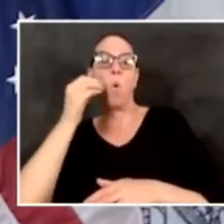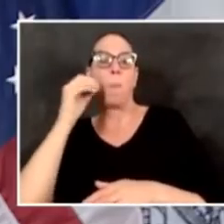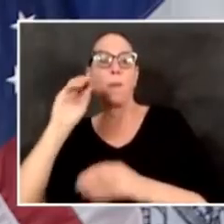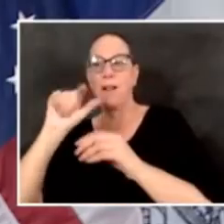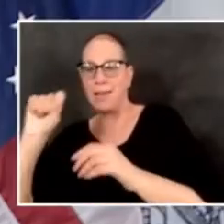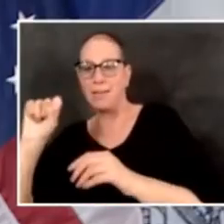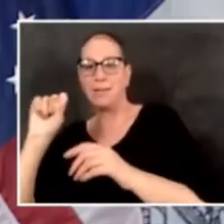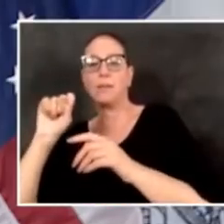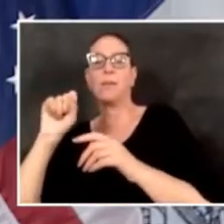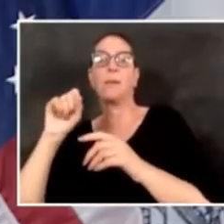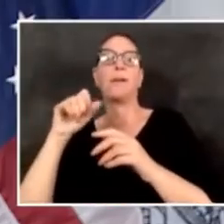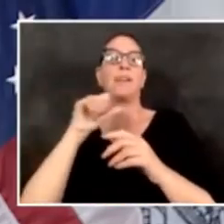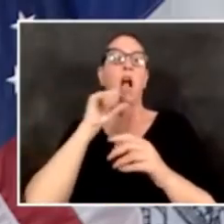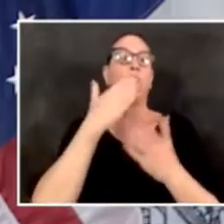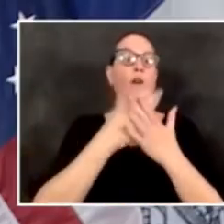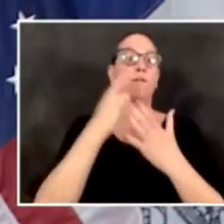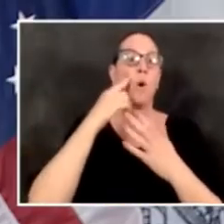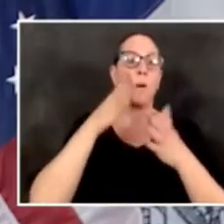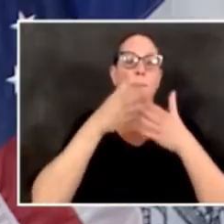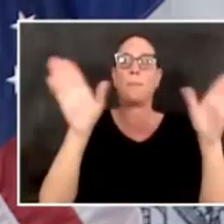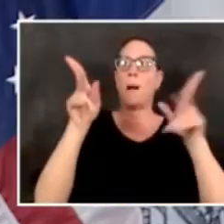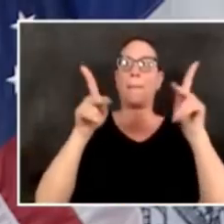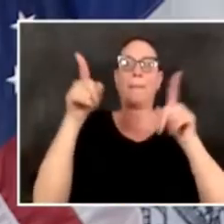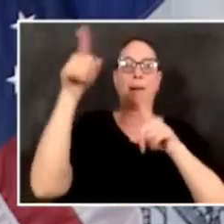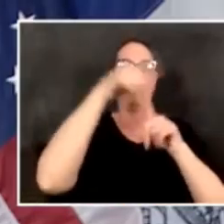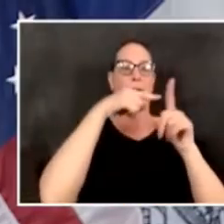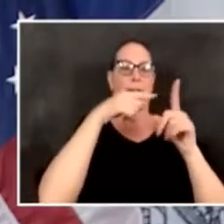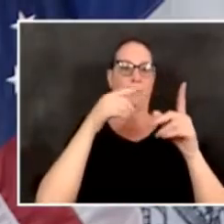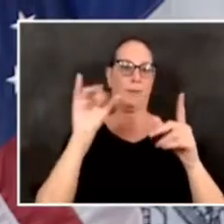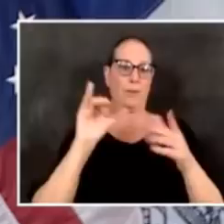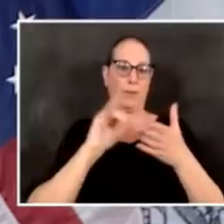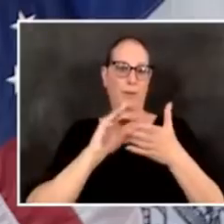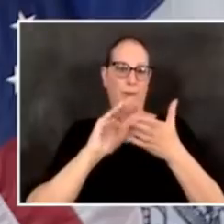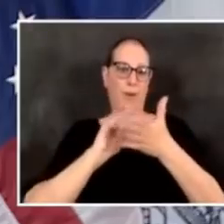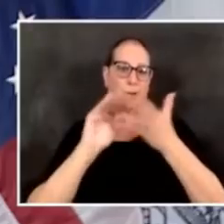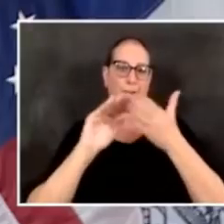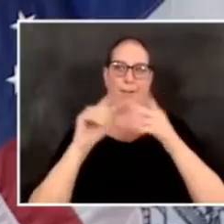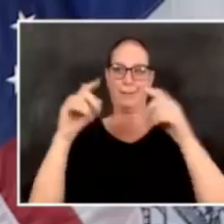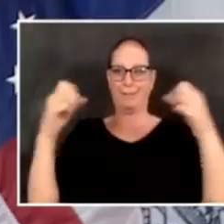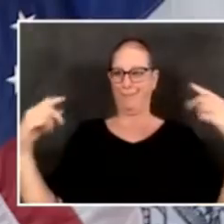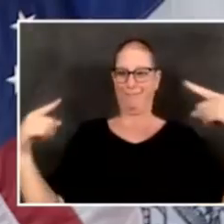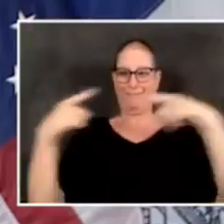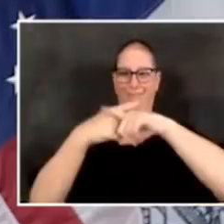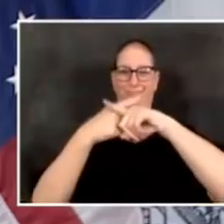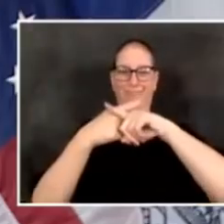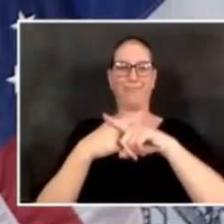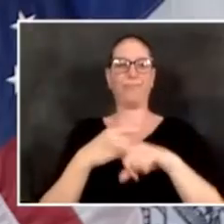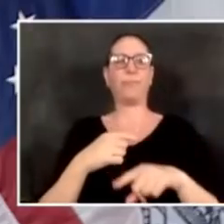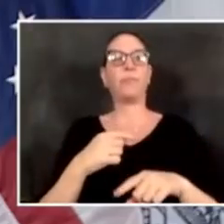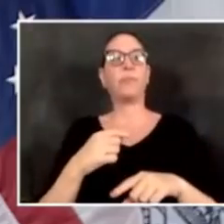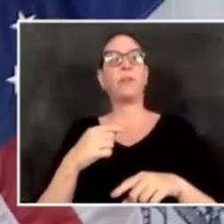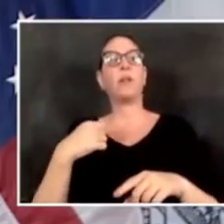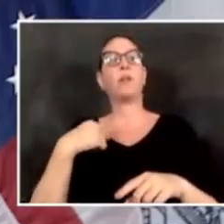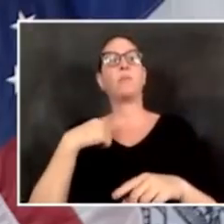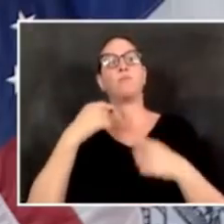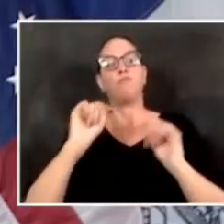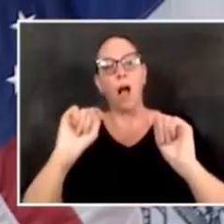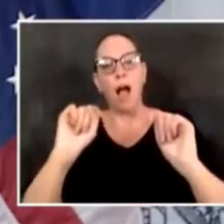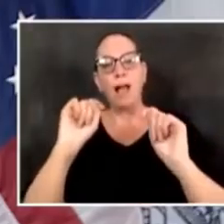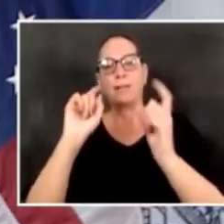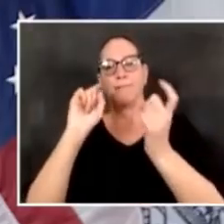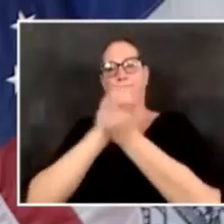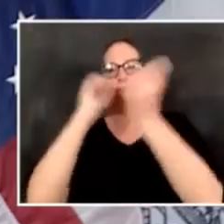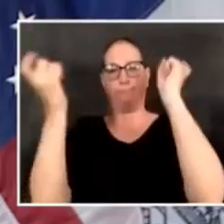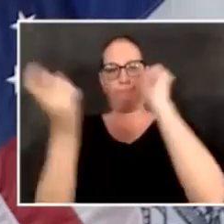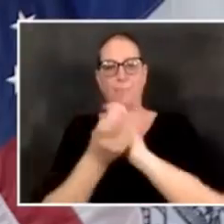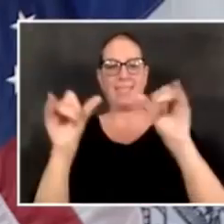regular access to medical care. It's not fair to strap hangers. It never has been. This is why we're now on the offensive with the Journey Home initiative,